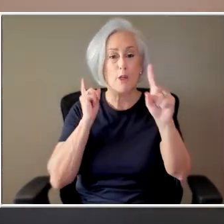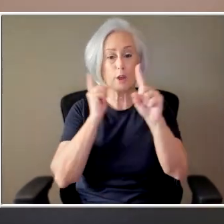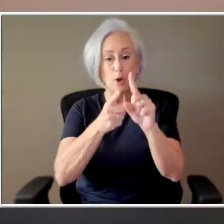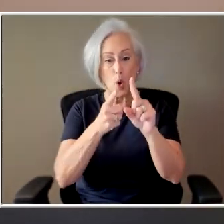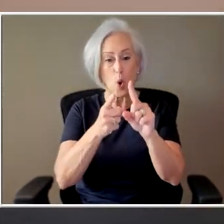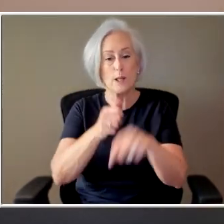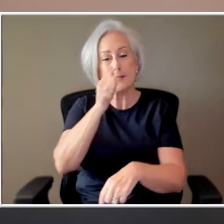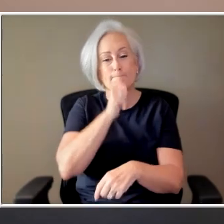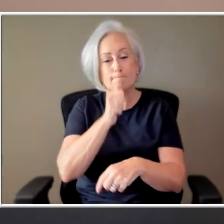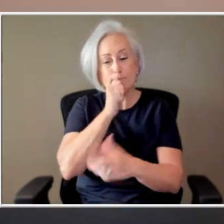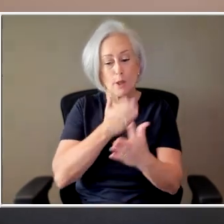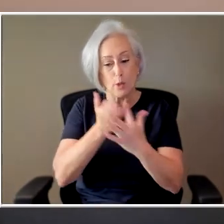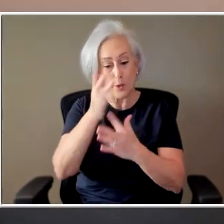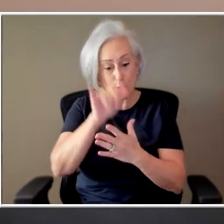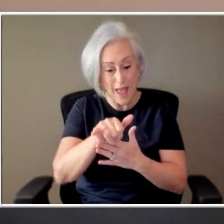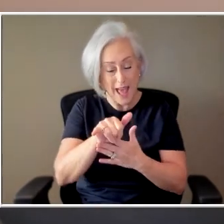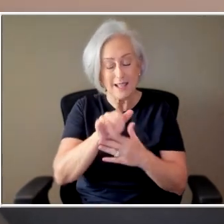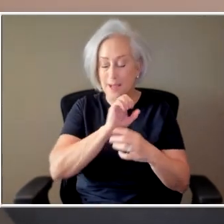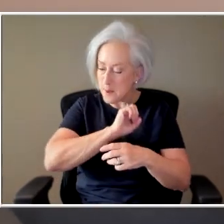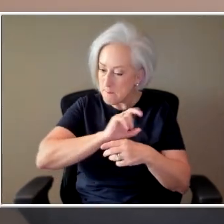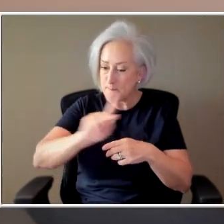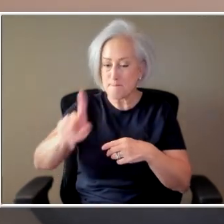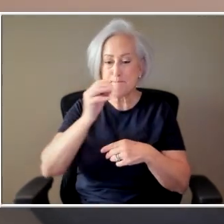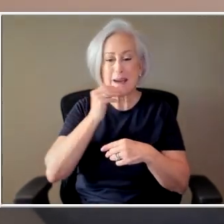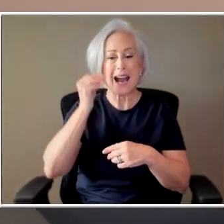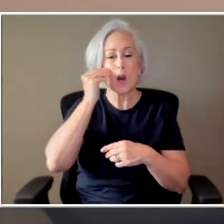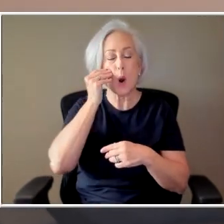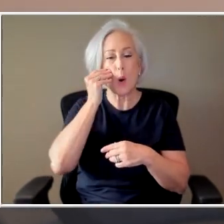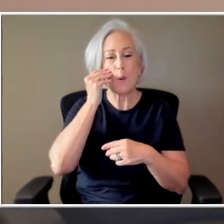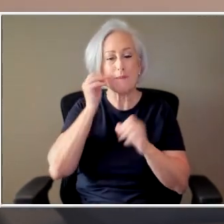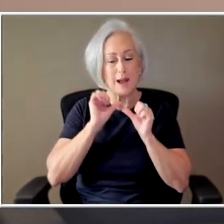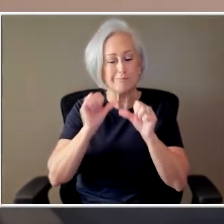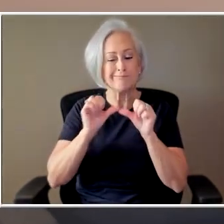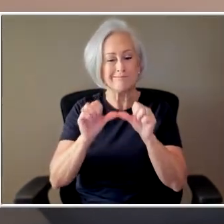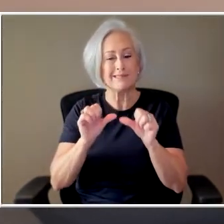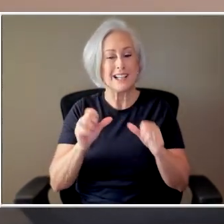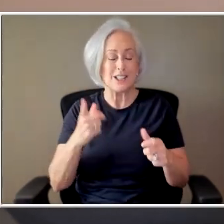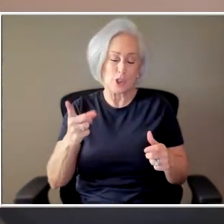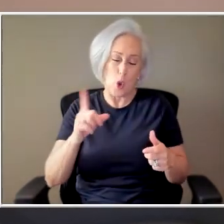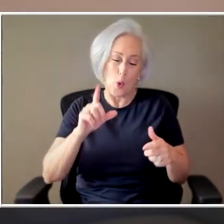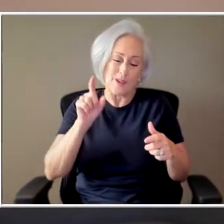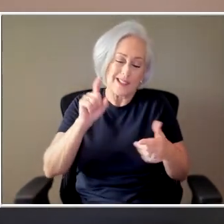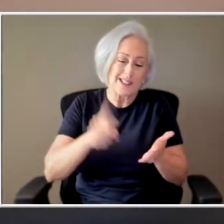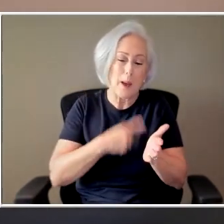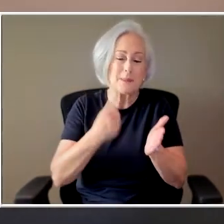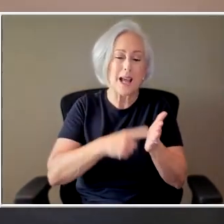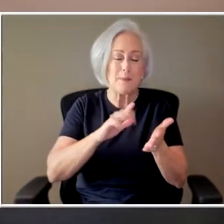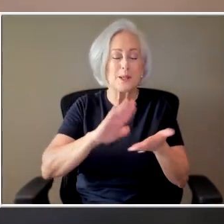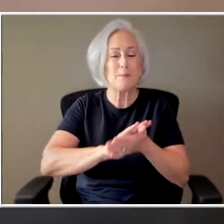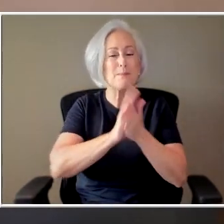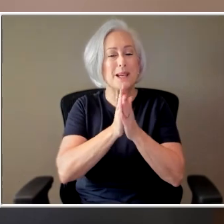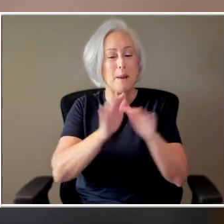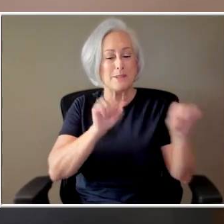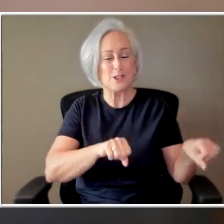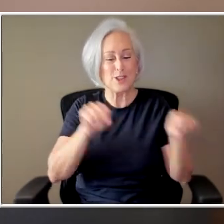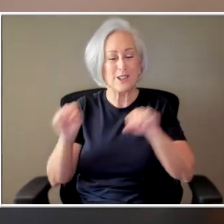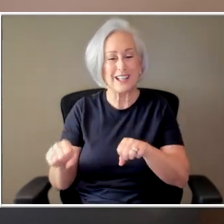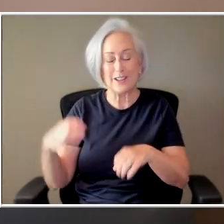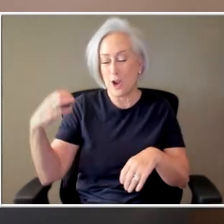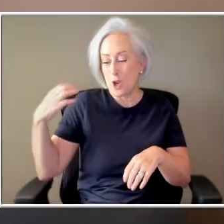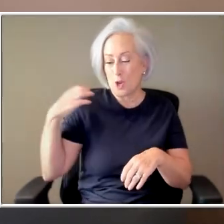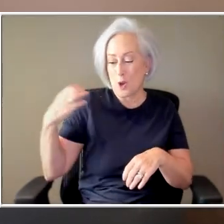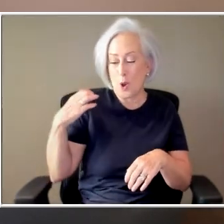get them home and back to their life. And so if we have to be a cheerleader, a coach, sometimes the person they don't want in their room, just